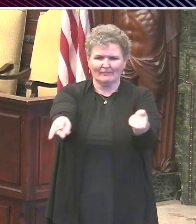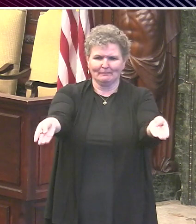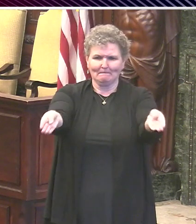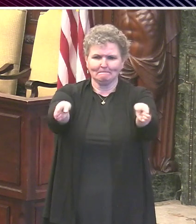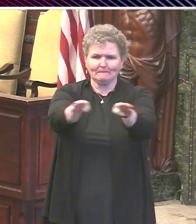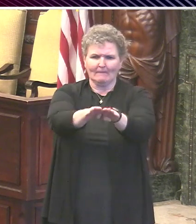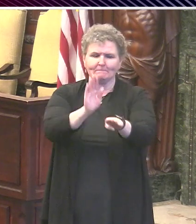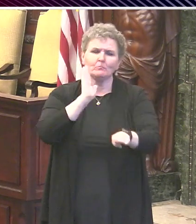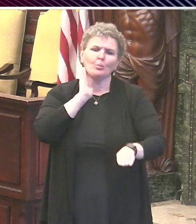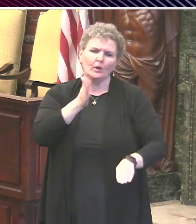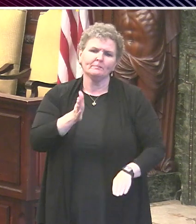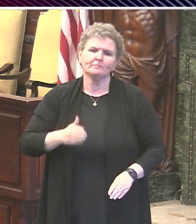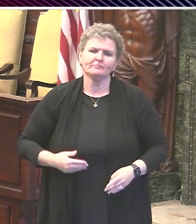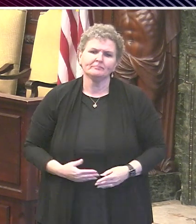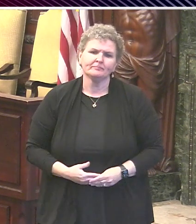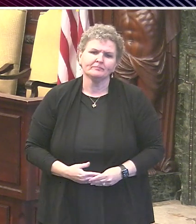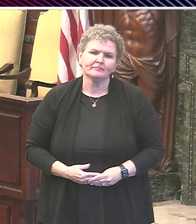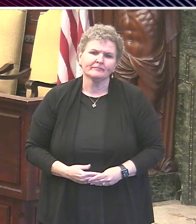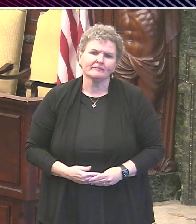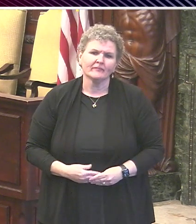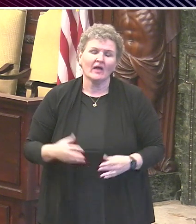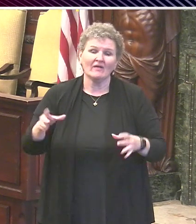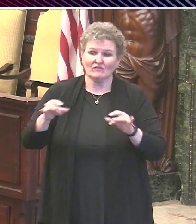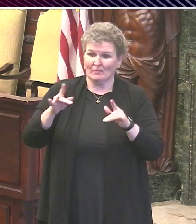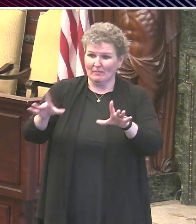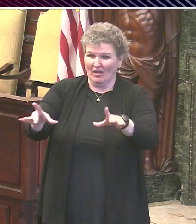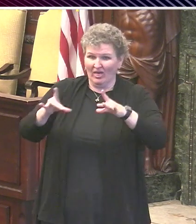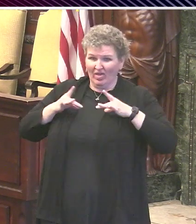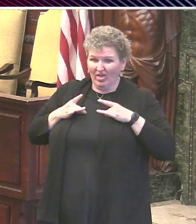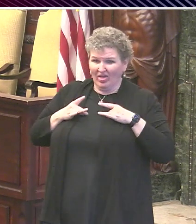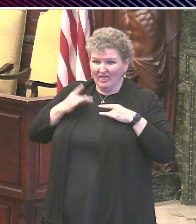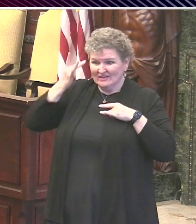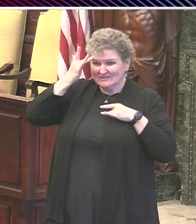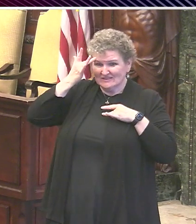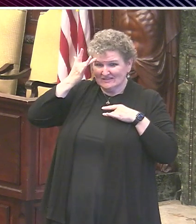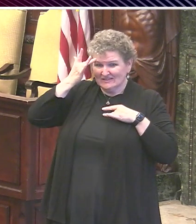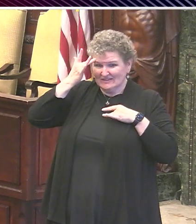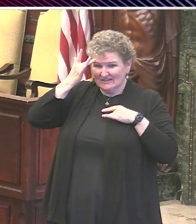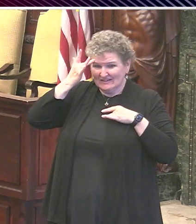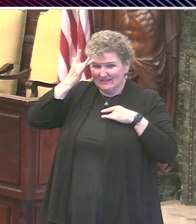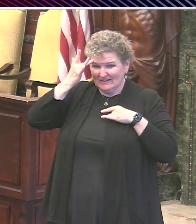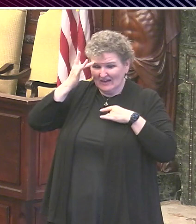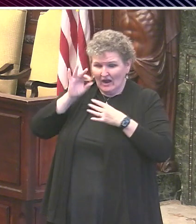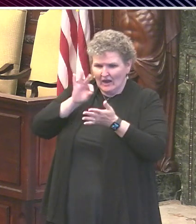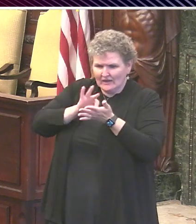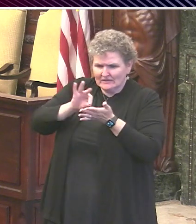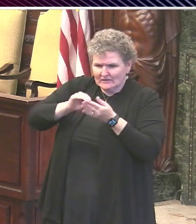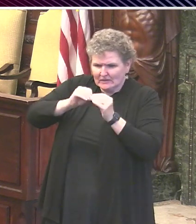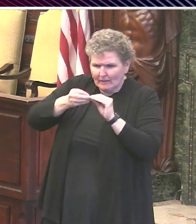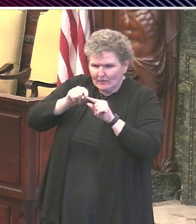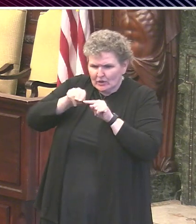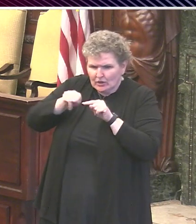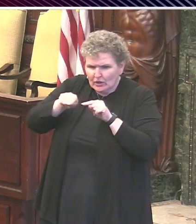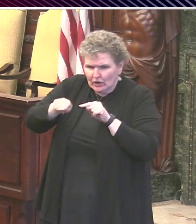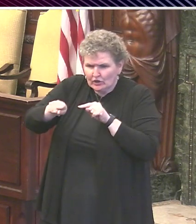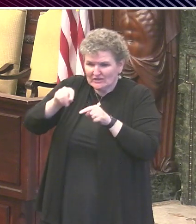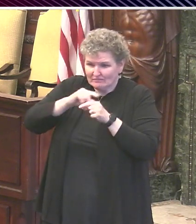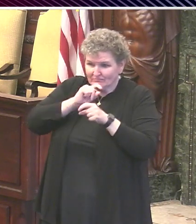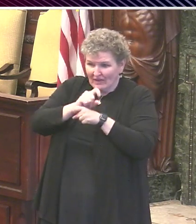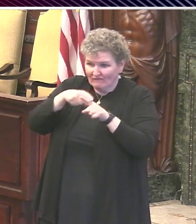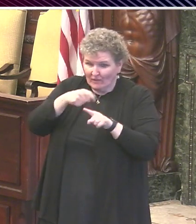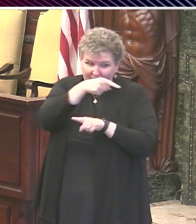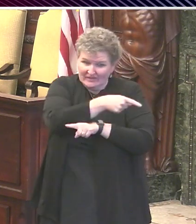cases occurring where someone got infected, and from our contact tracing, we believe they got infected in the gym, likewise, we would shut that down. So